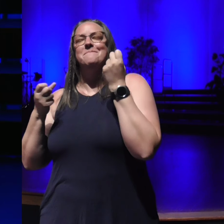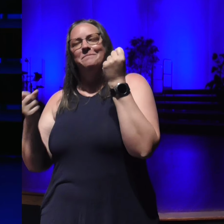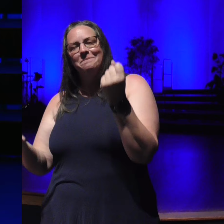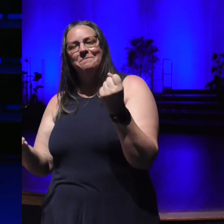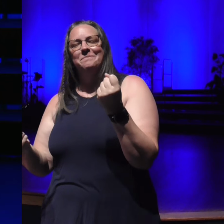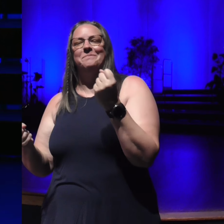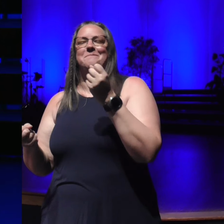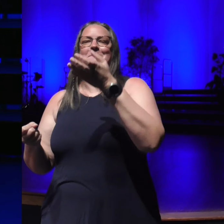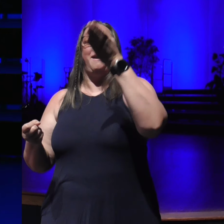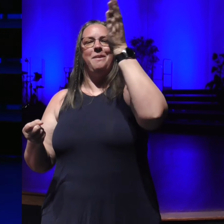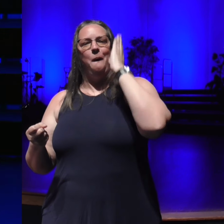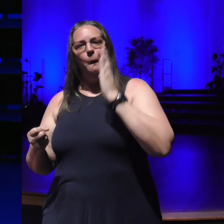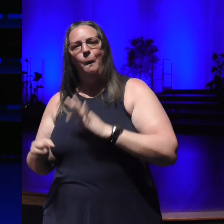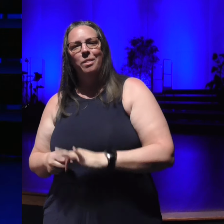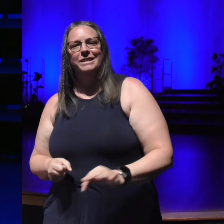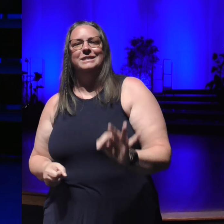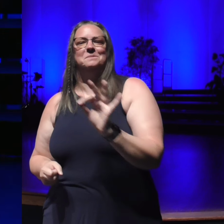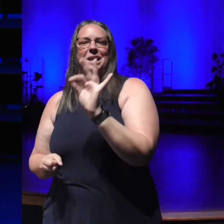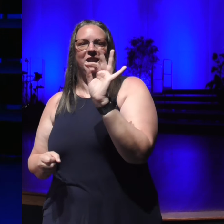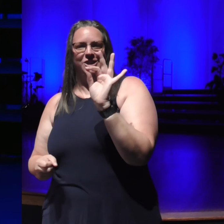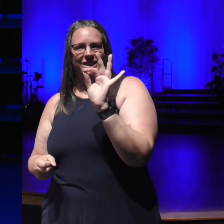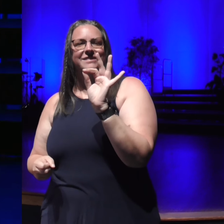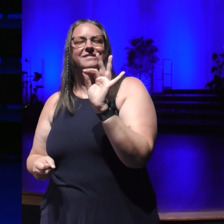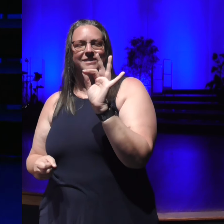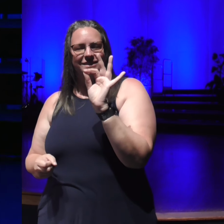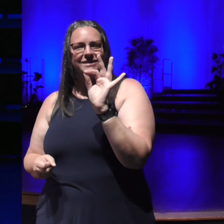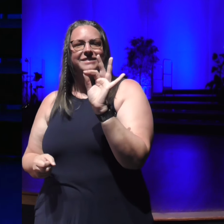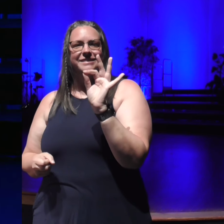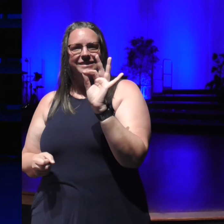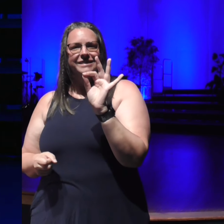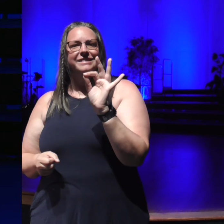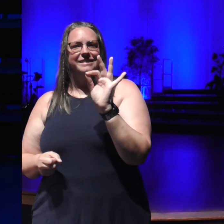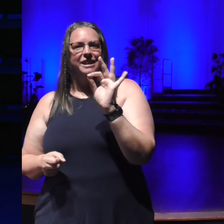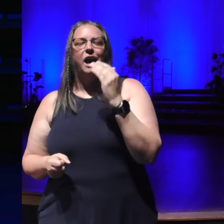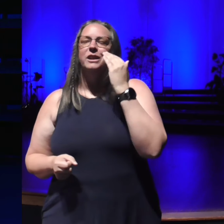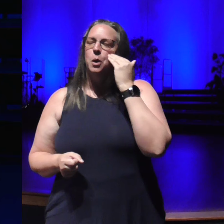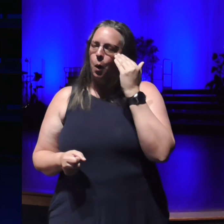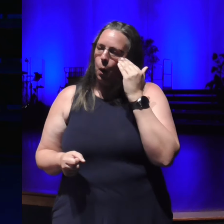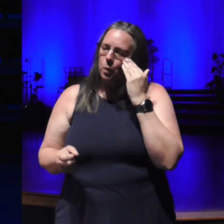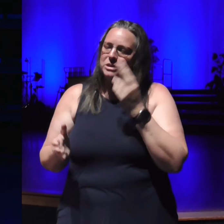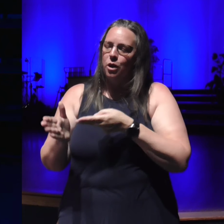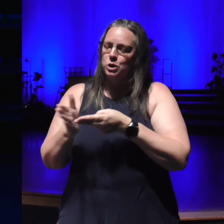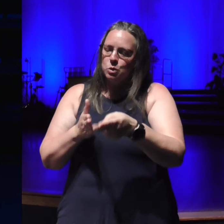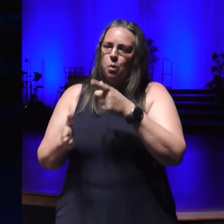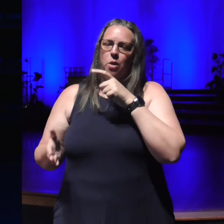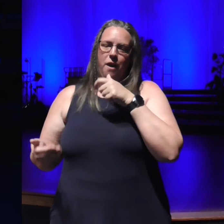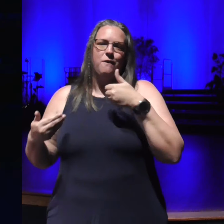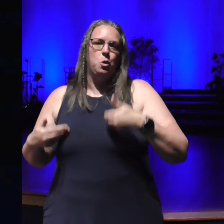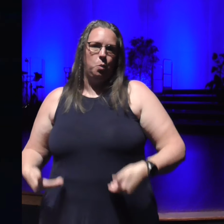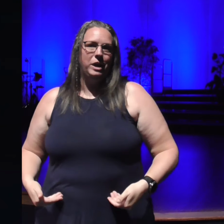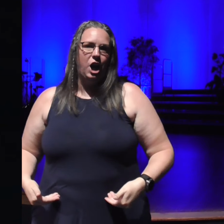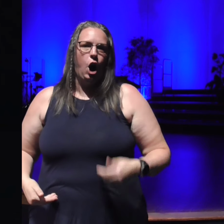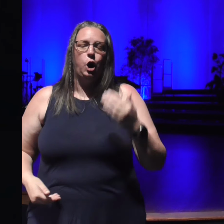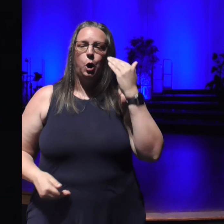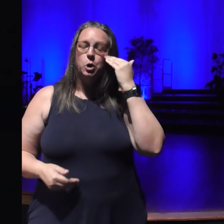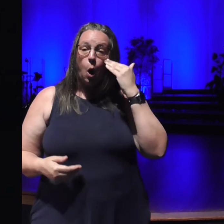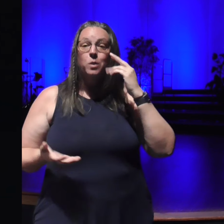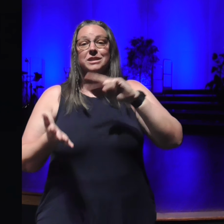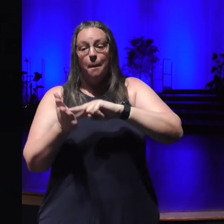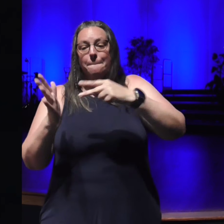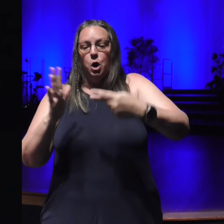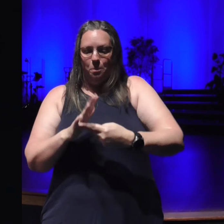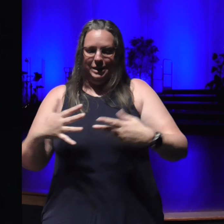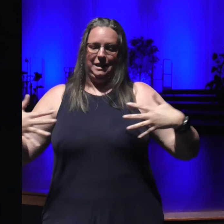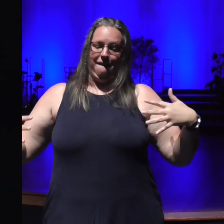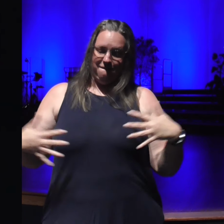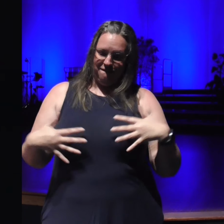presence that knows the truth of who we are, that knows that even the purpose of fear or anger,